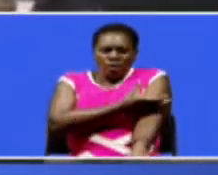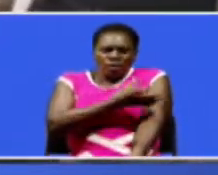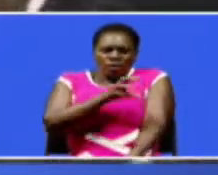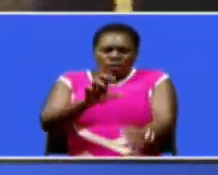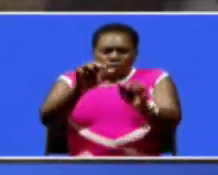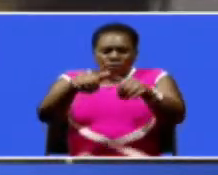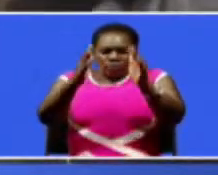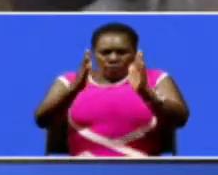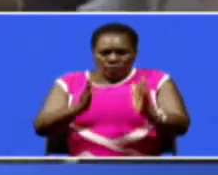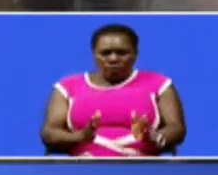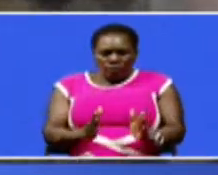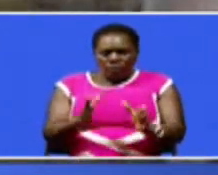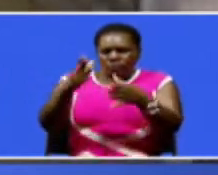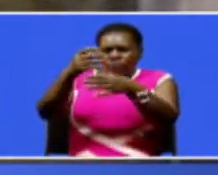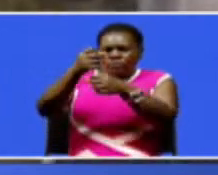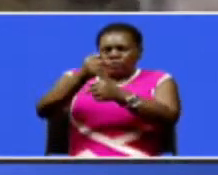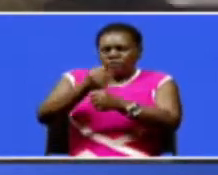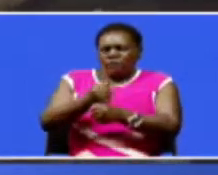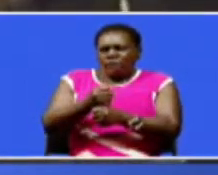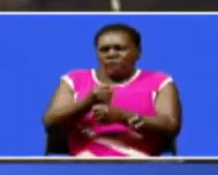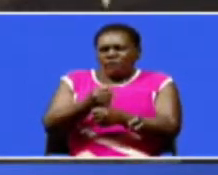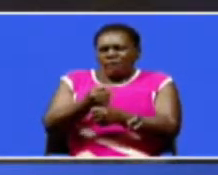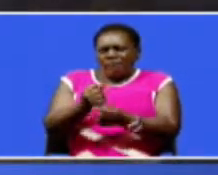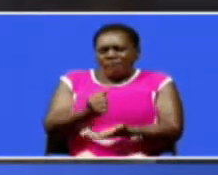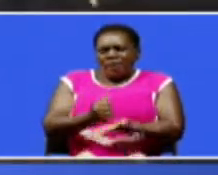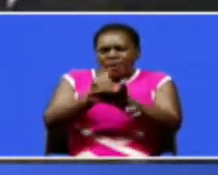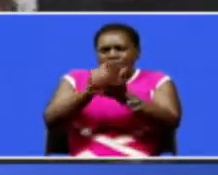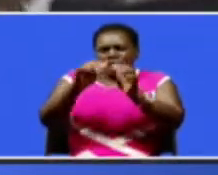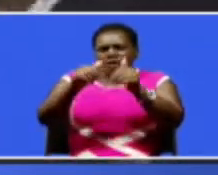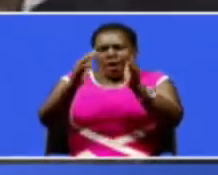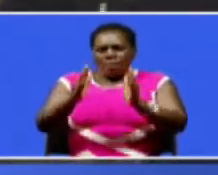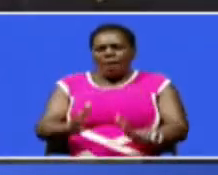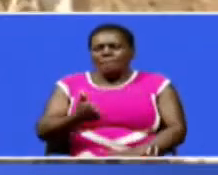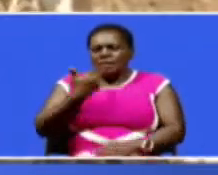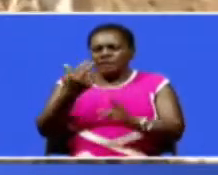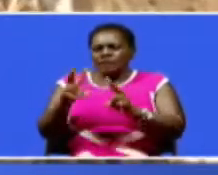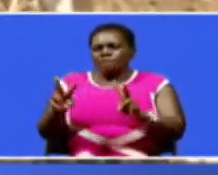empowering farmer-owned organizations to enable farmers gain